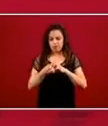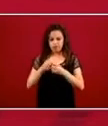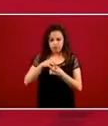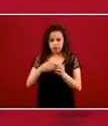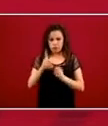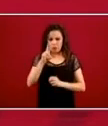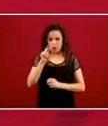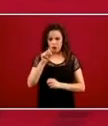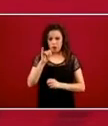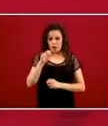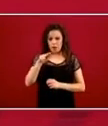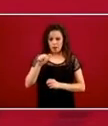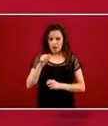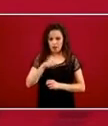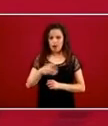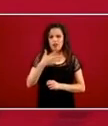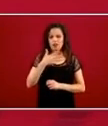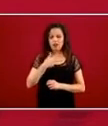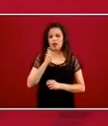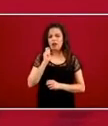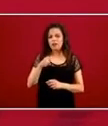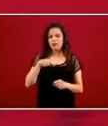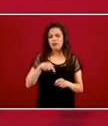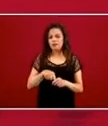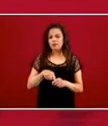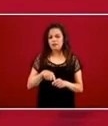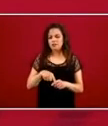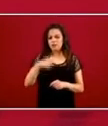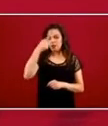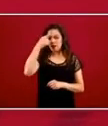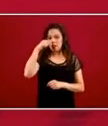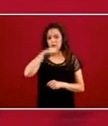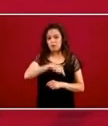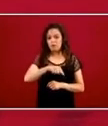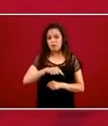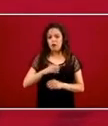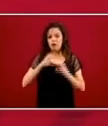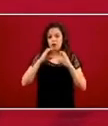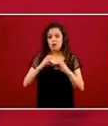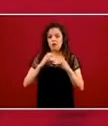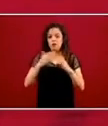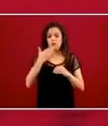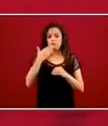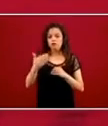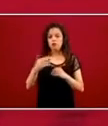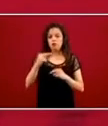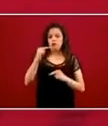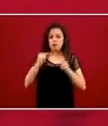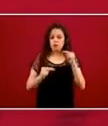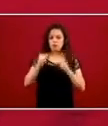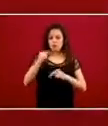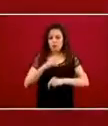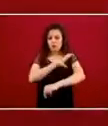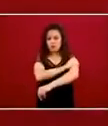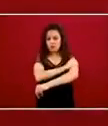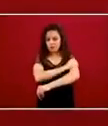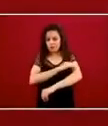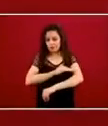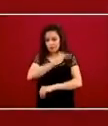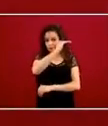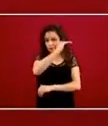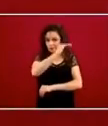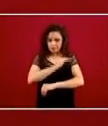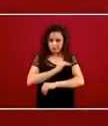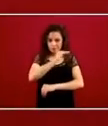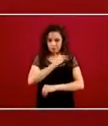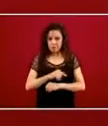scientific consensus yet. It's been indicated that these drugs that you were talking about that are prescribed for hypertension